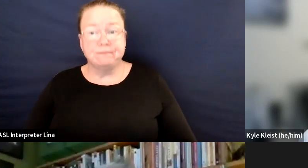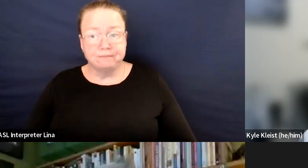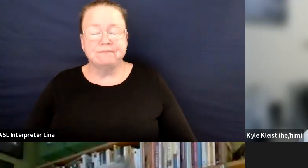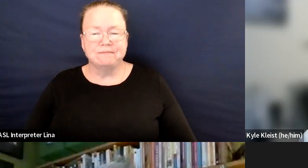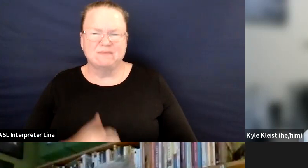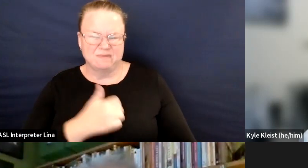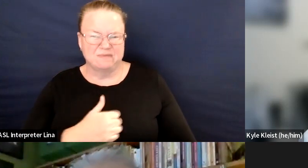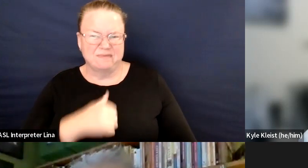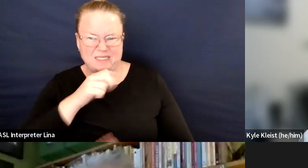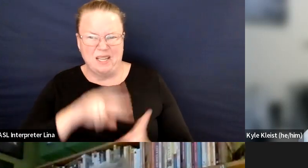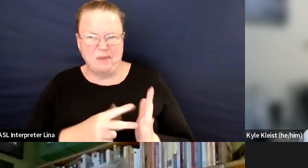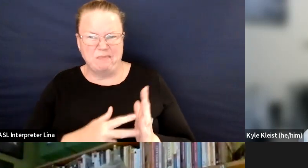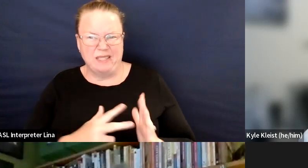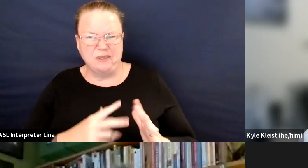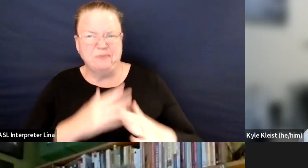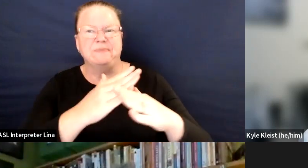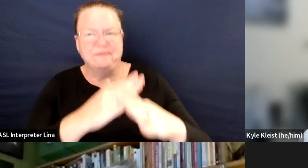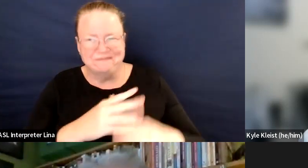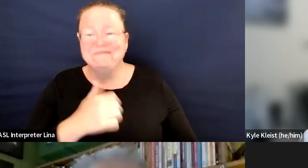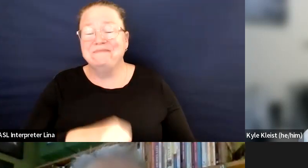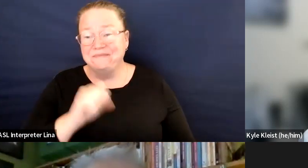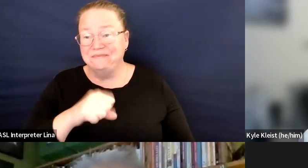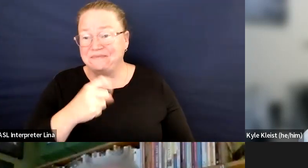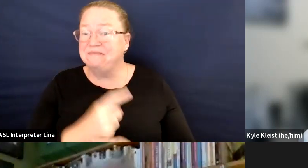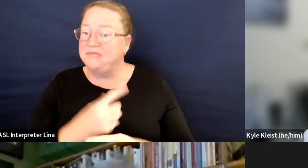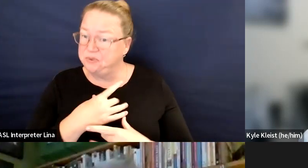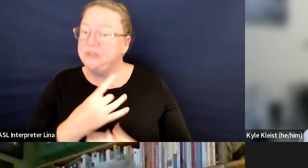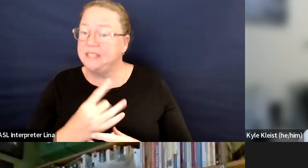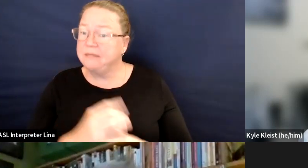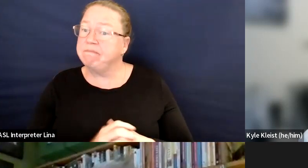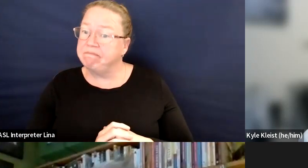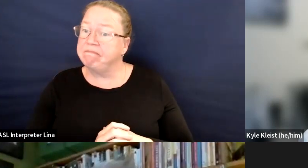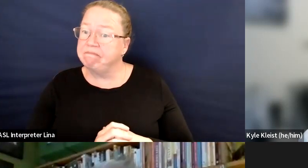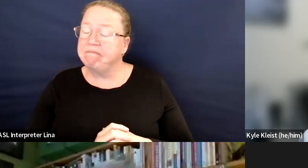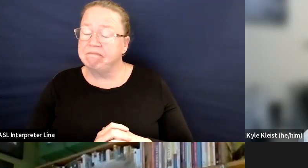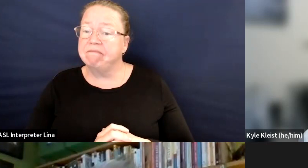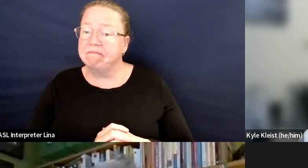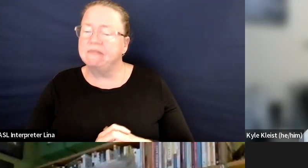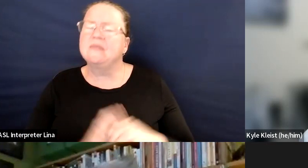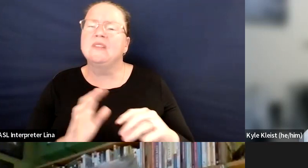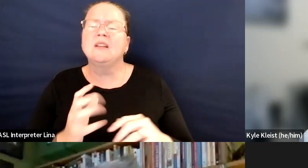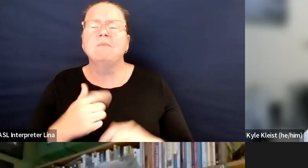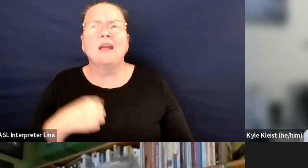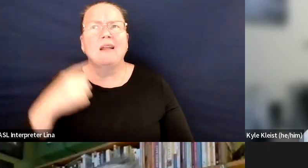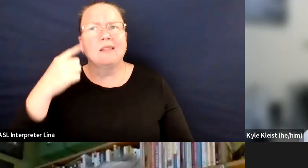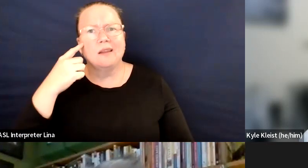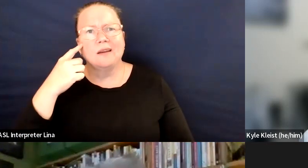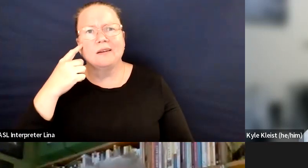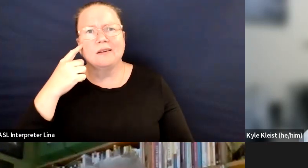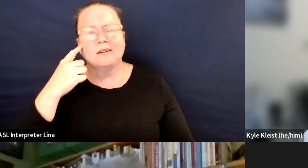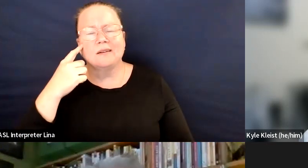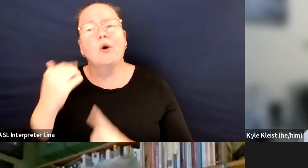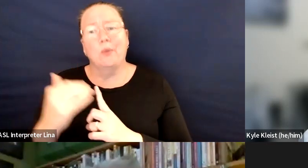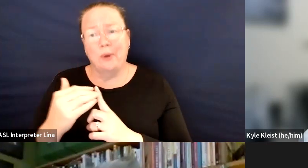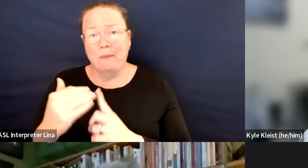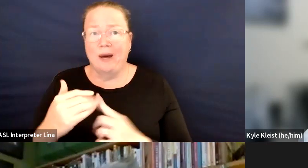Sorry, I didn't mean to speak over you. Thank you. Yes, interesting. It makes me think that or reminds